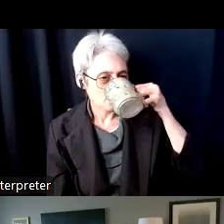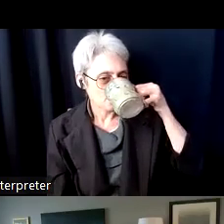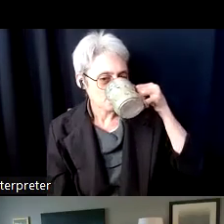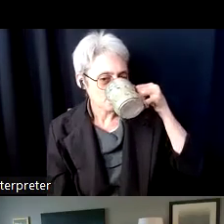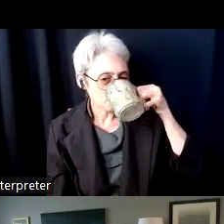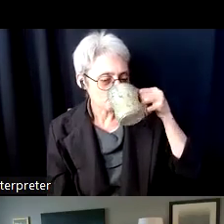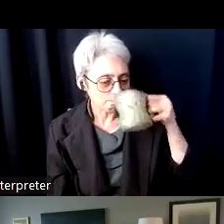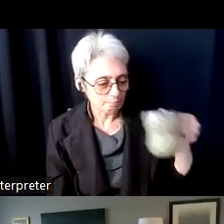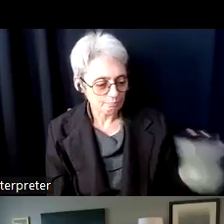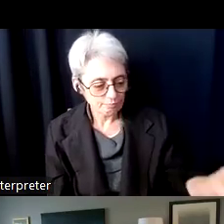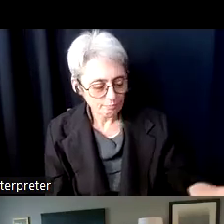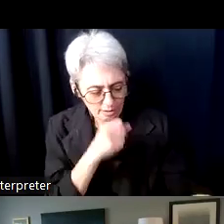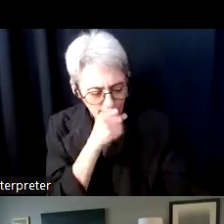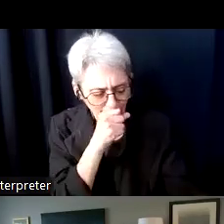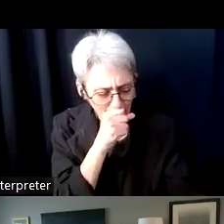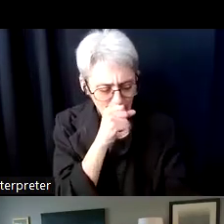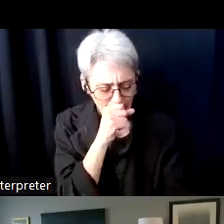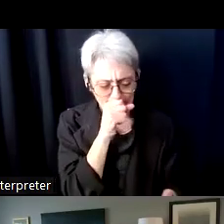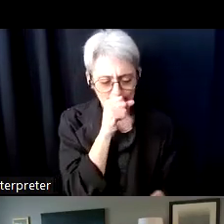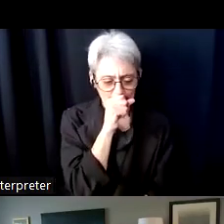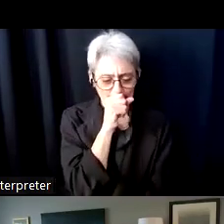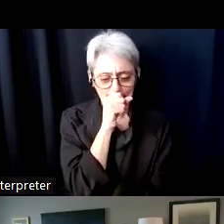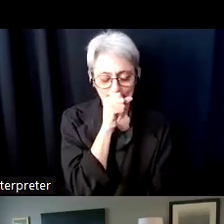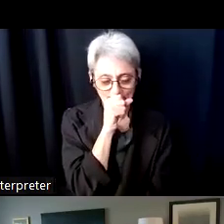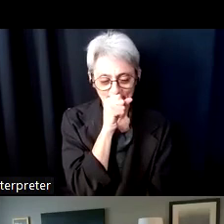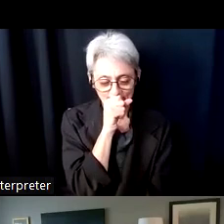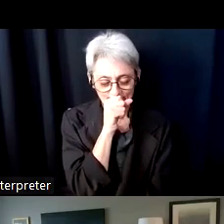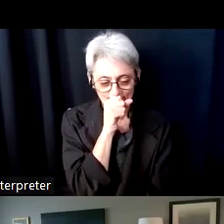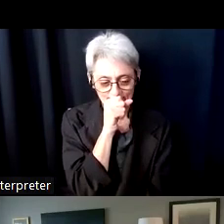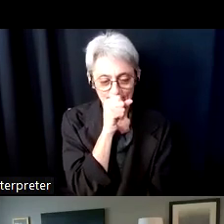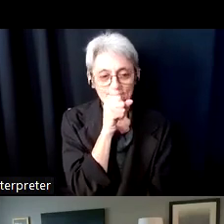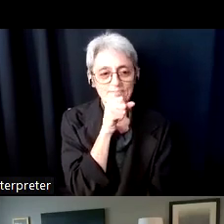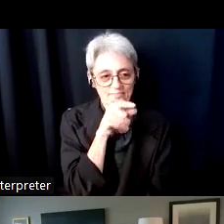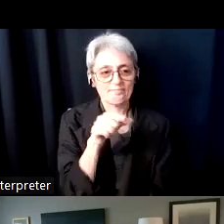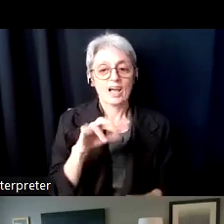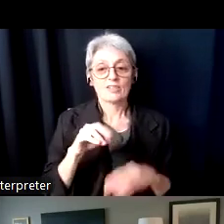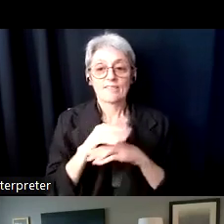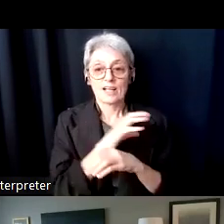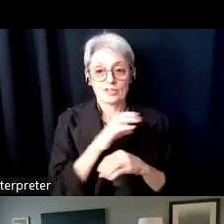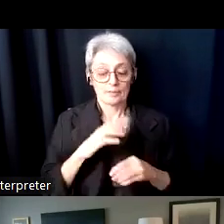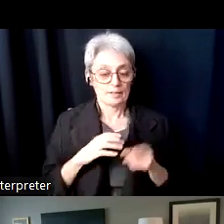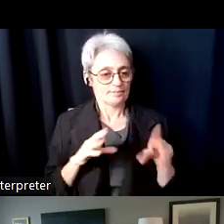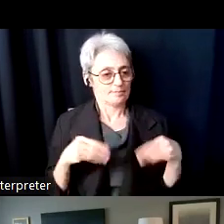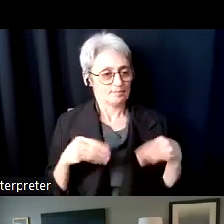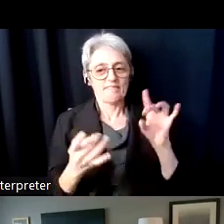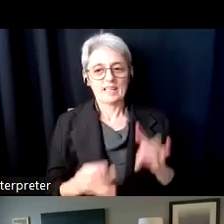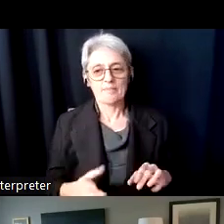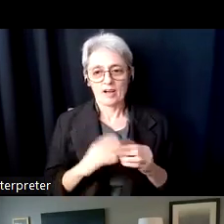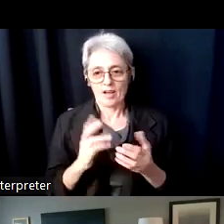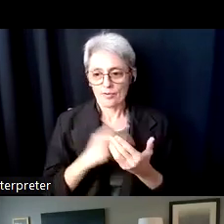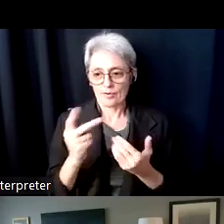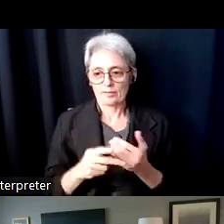So we have what we call the IRIS Advisory Committee, and they're responsible for providing feedback on the program. And this is very important